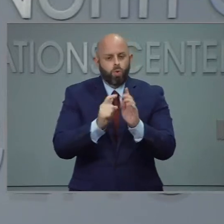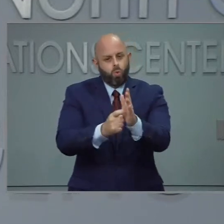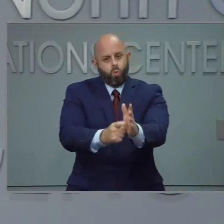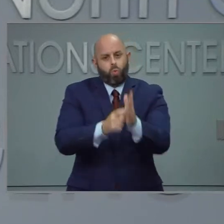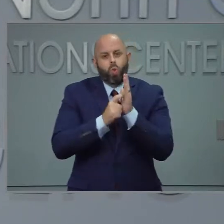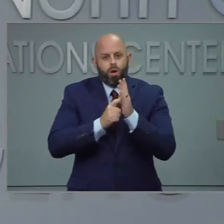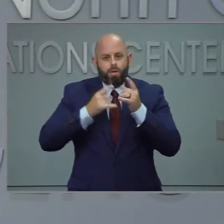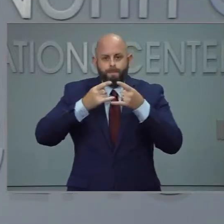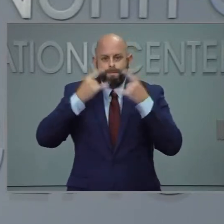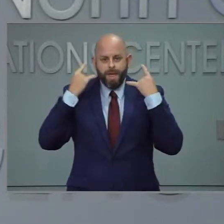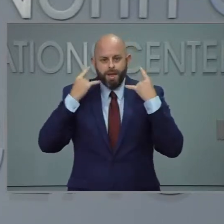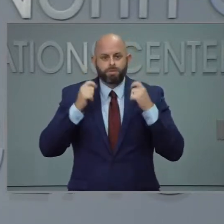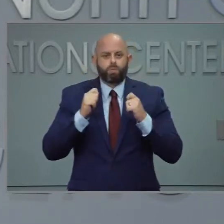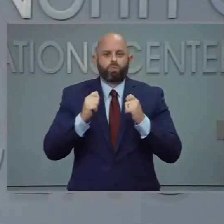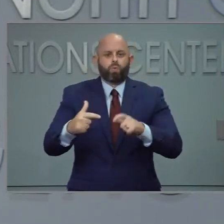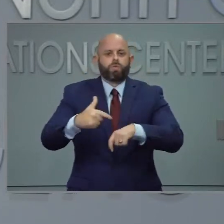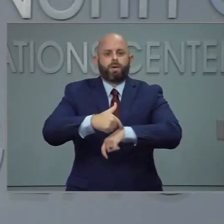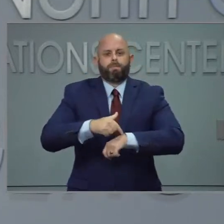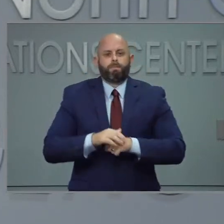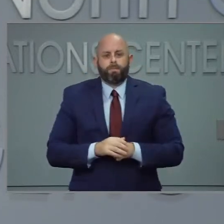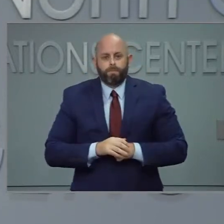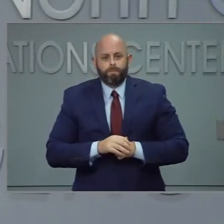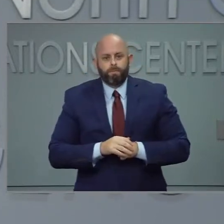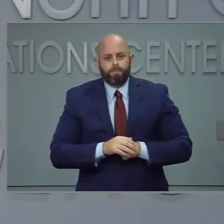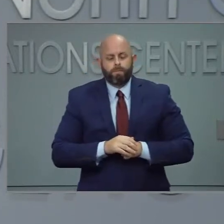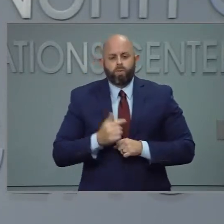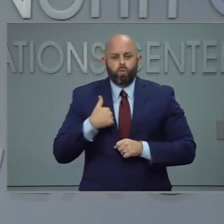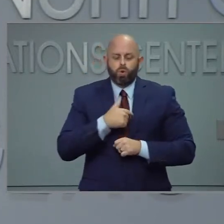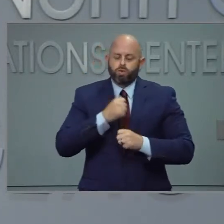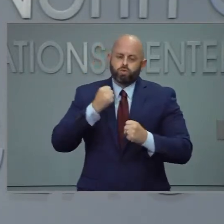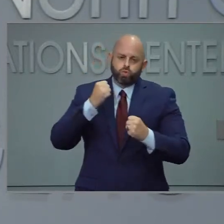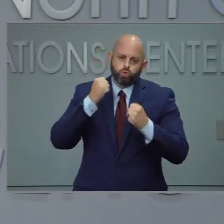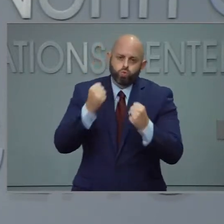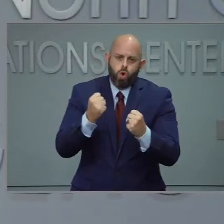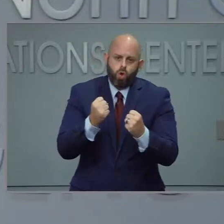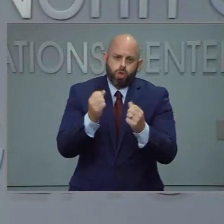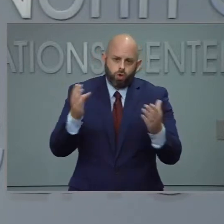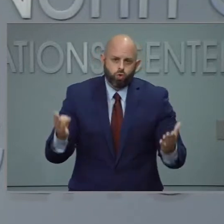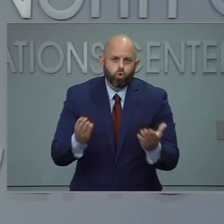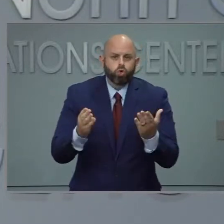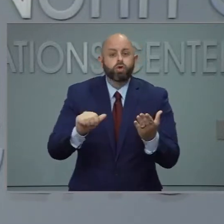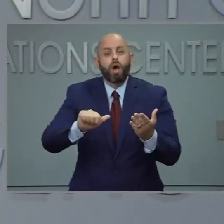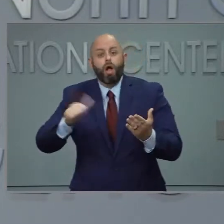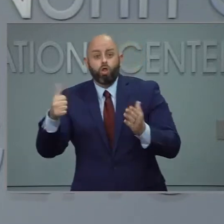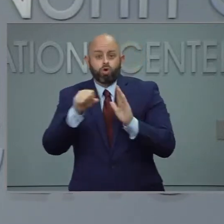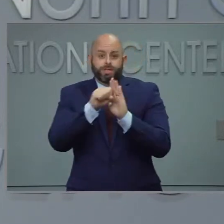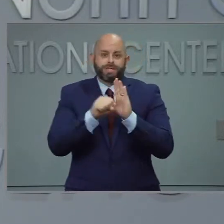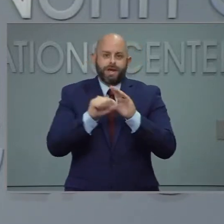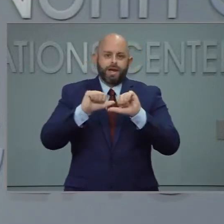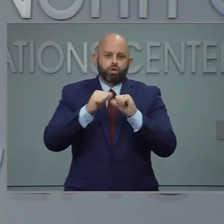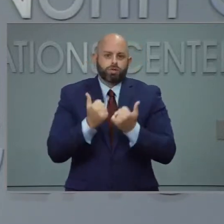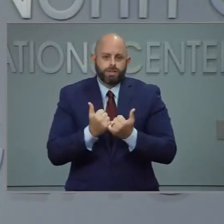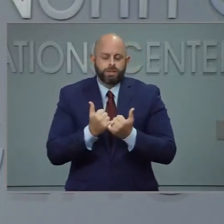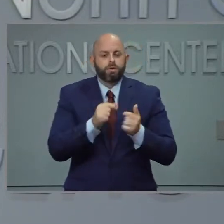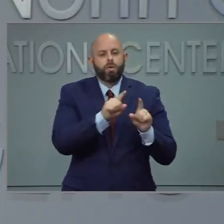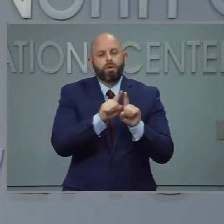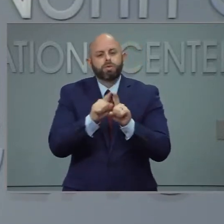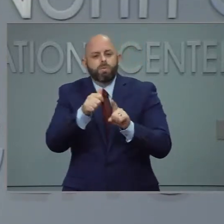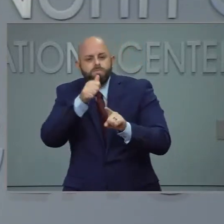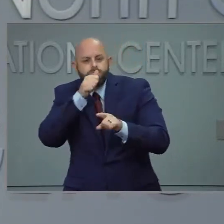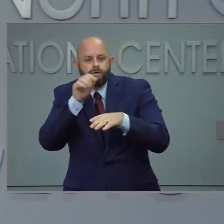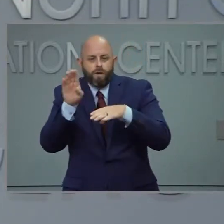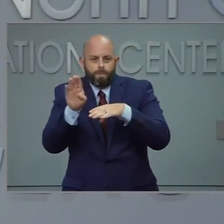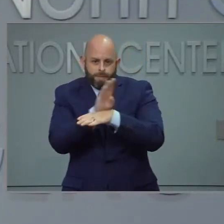mask. We are strongly urging other state government agencies and private businesses to,